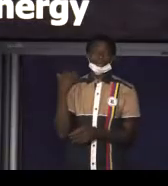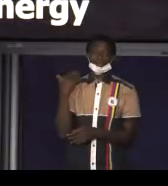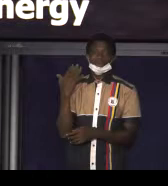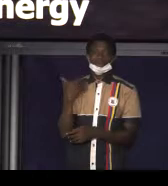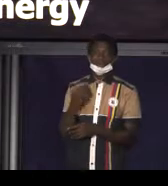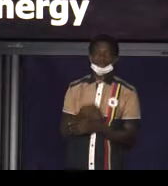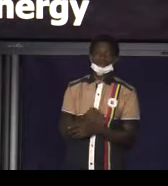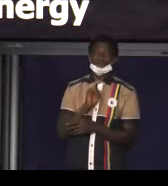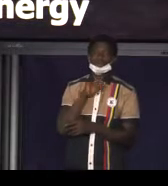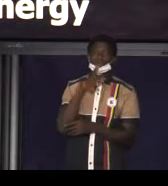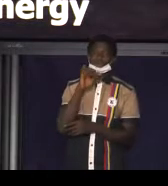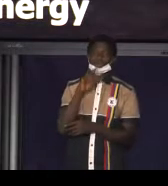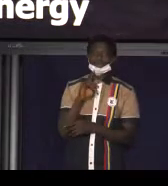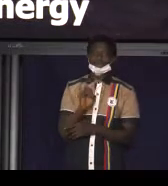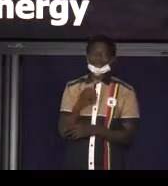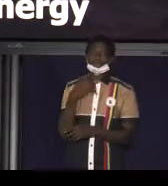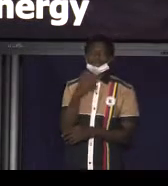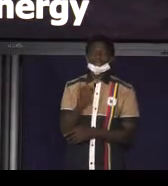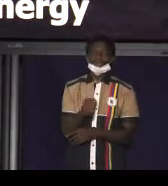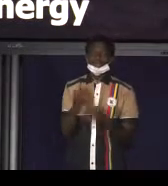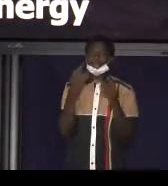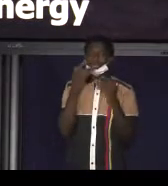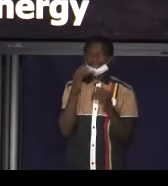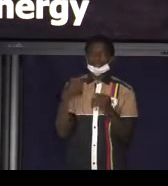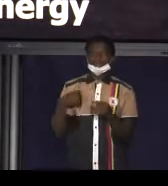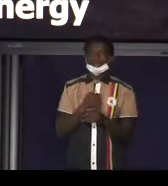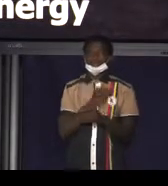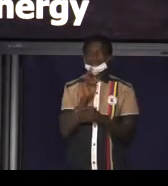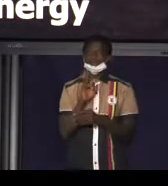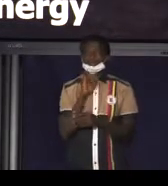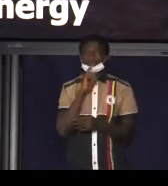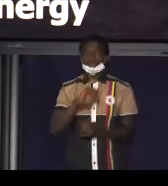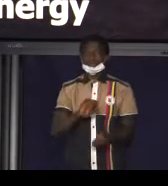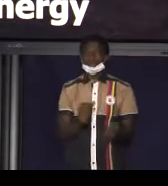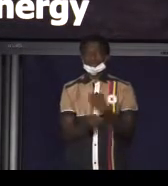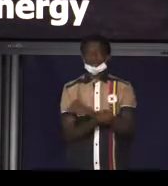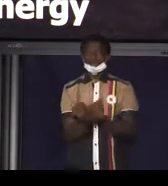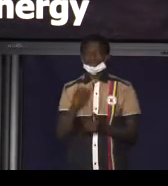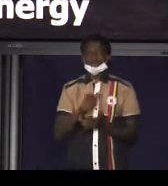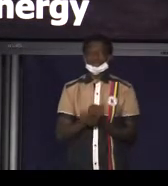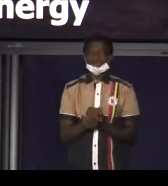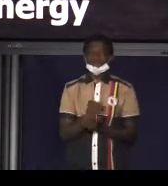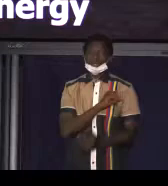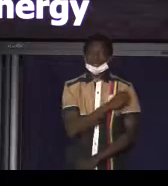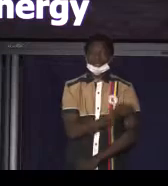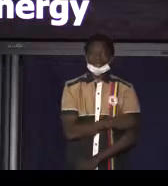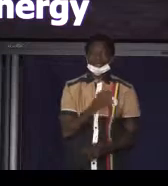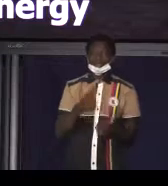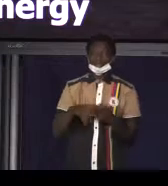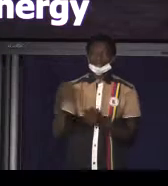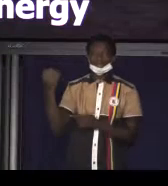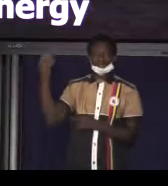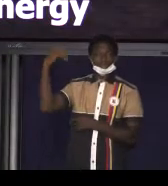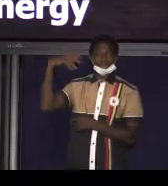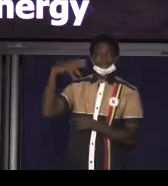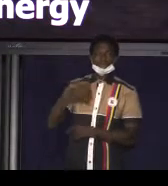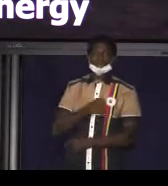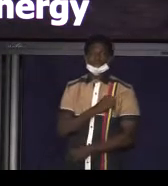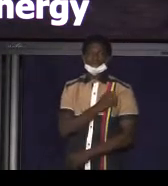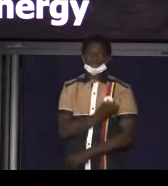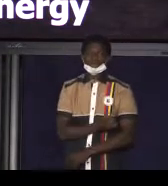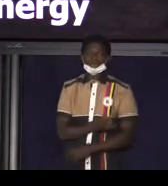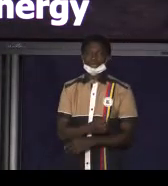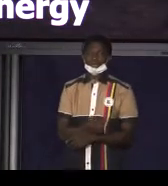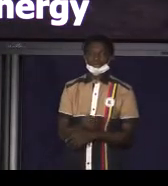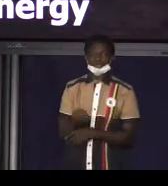that I showed to you before, the battery, the cell we use, is converting that chemical energy to electrical energy. You know,